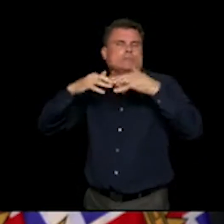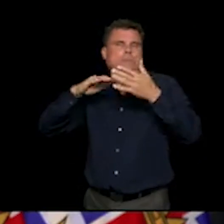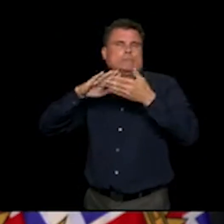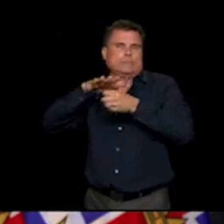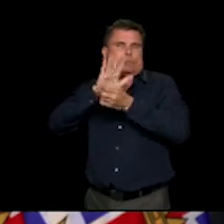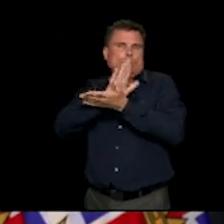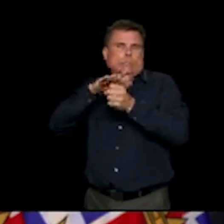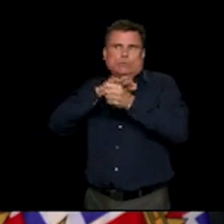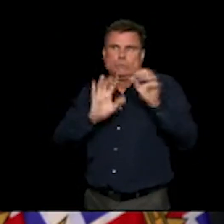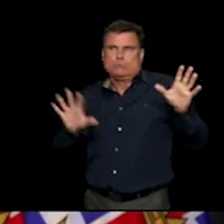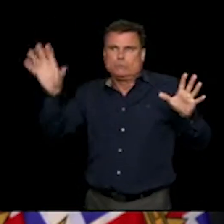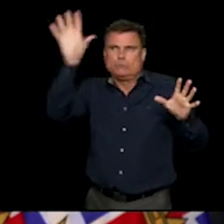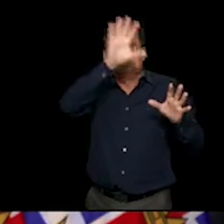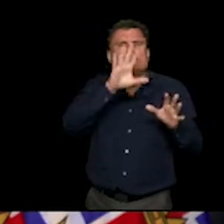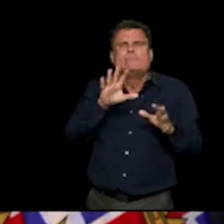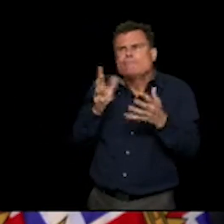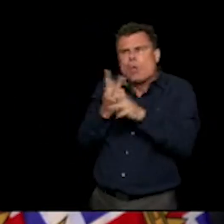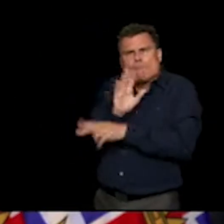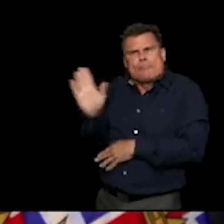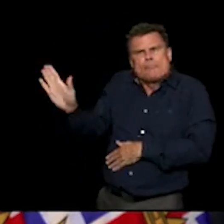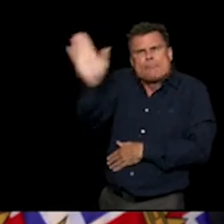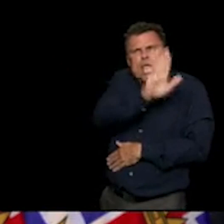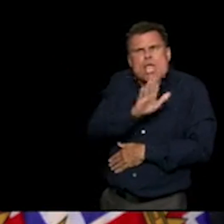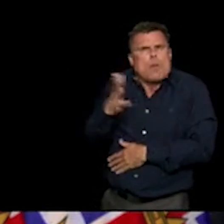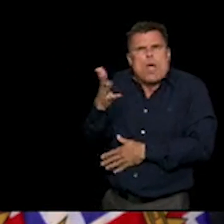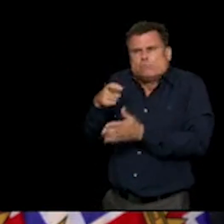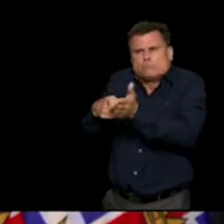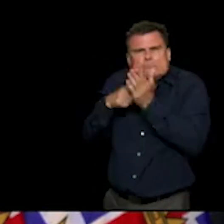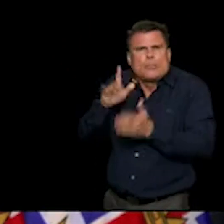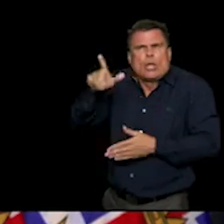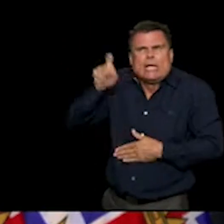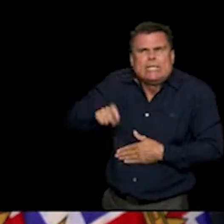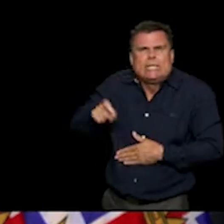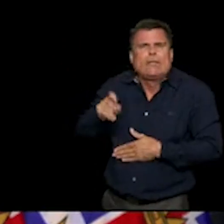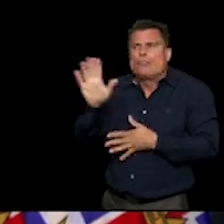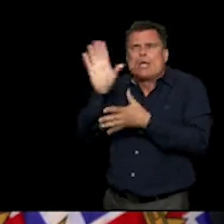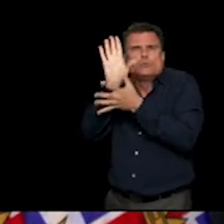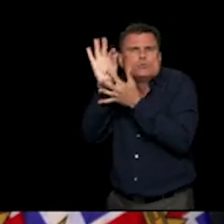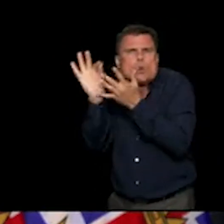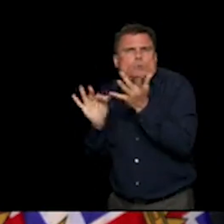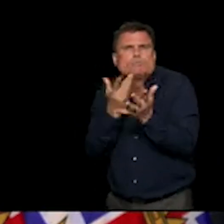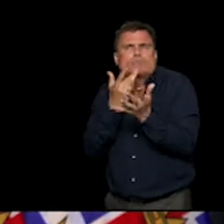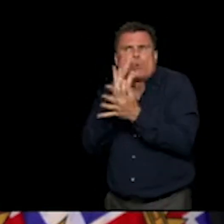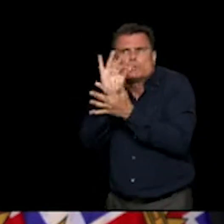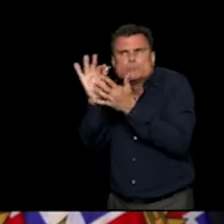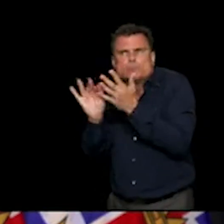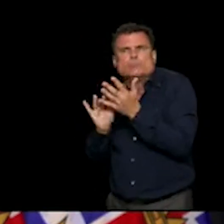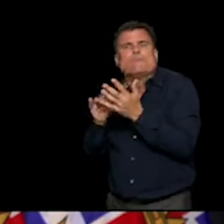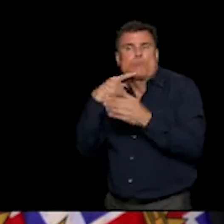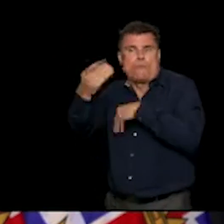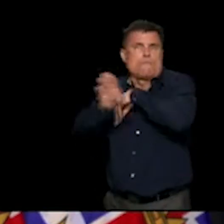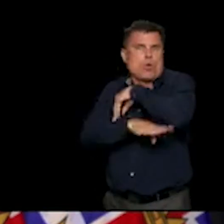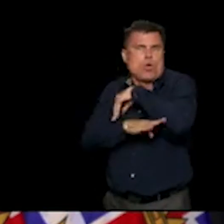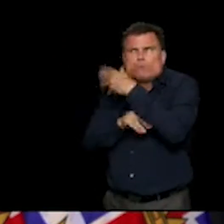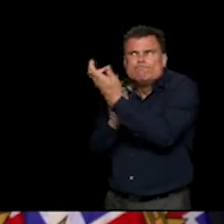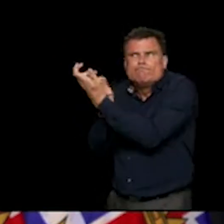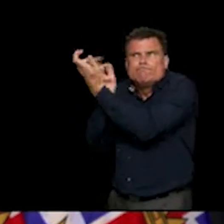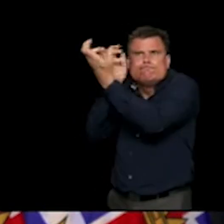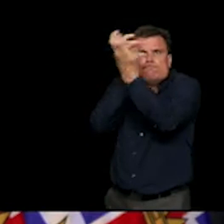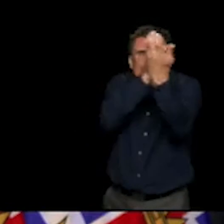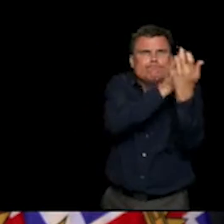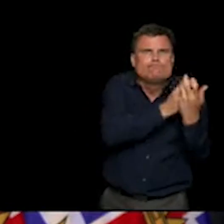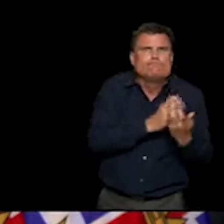around remote learning options that they've indicated are things that they want to explore as an additional option come